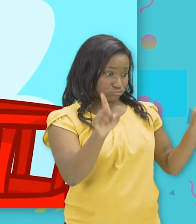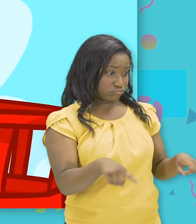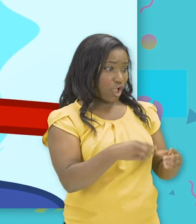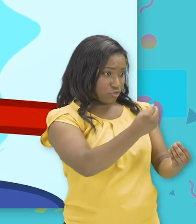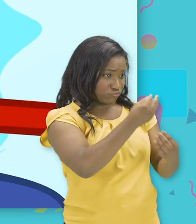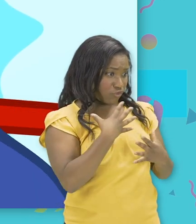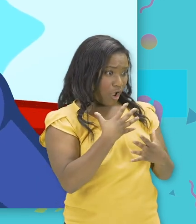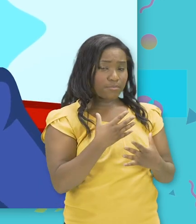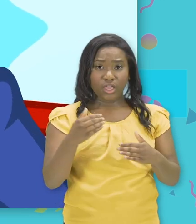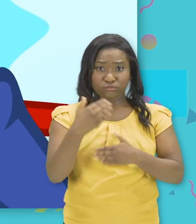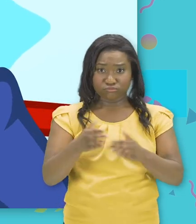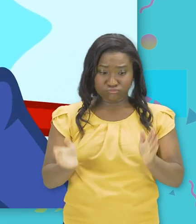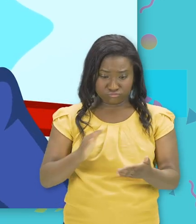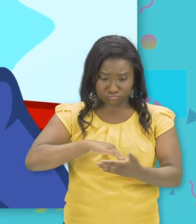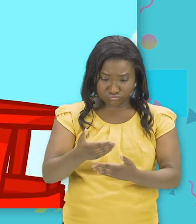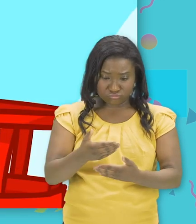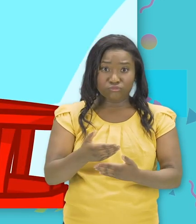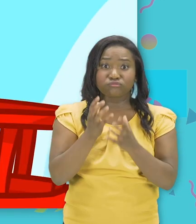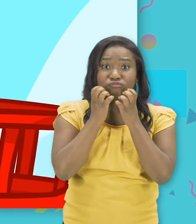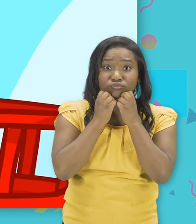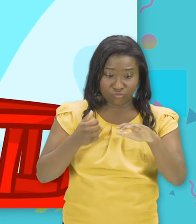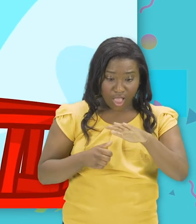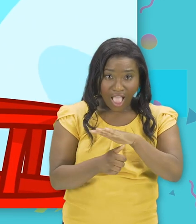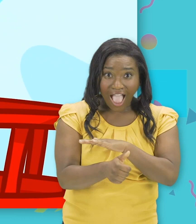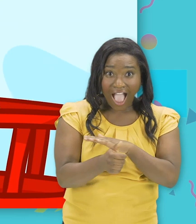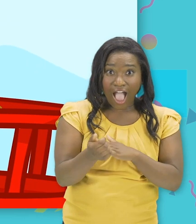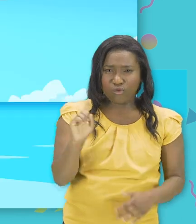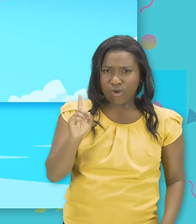Where we can find a hidden treasure.